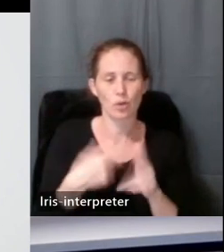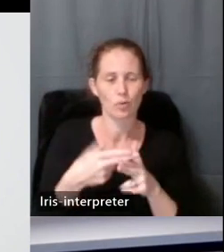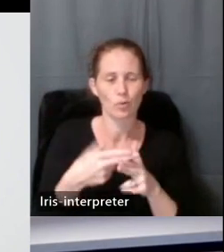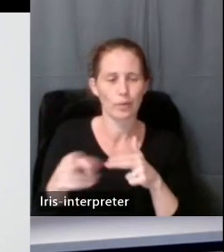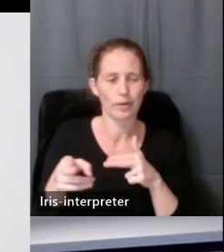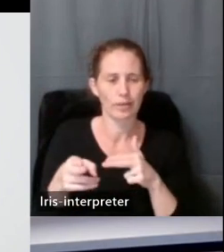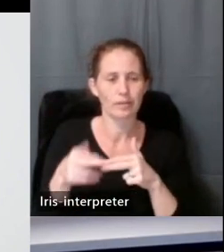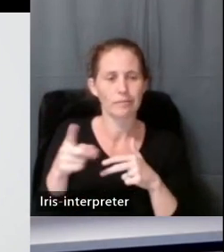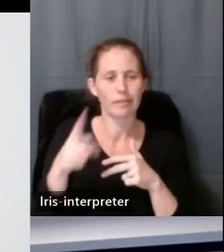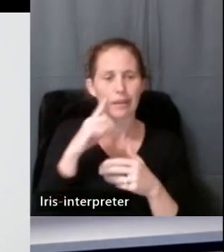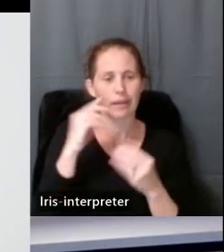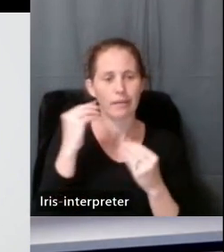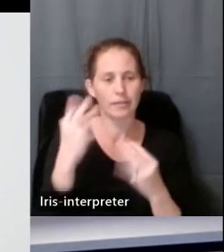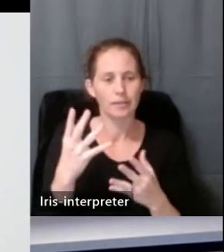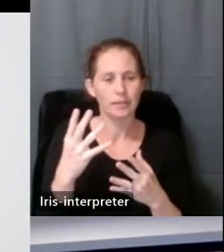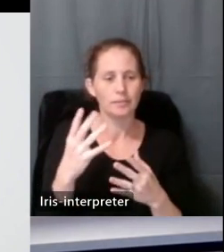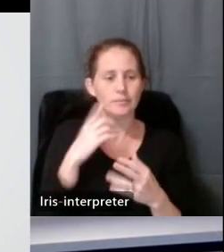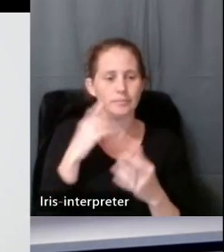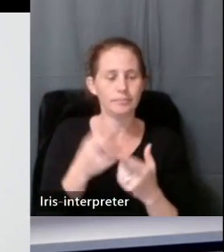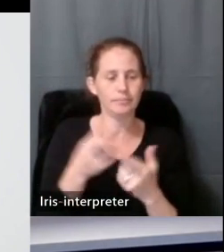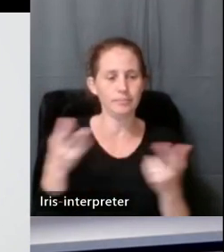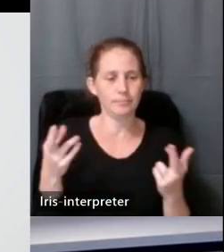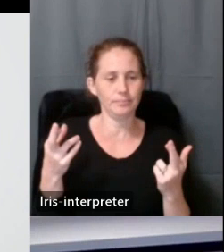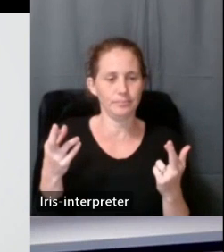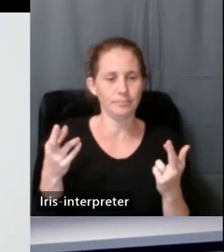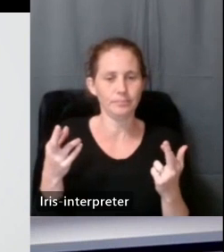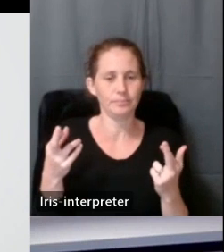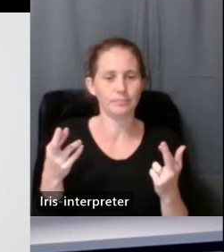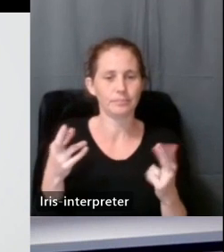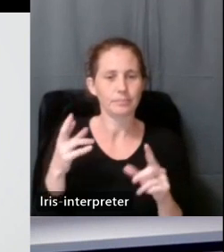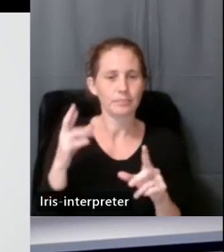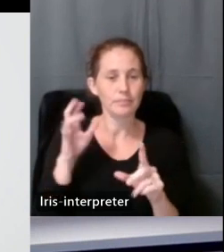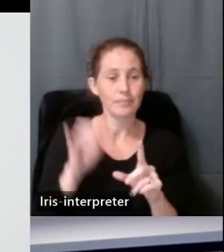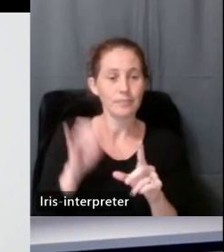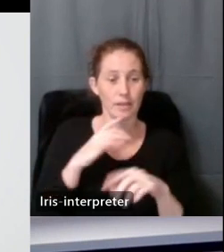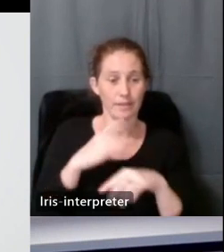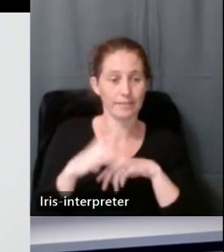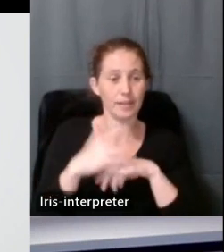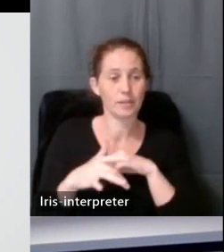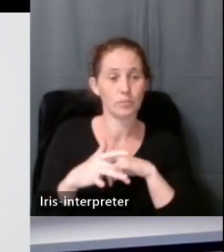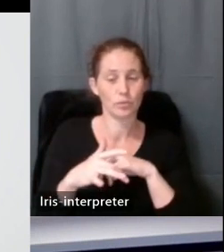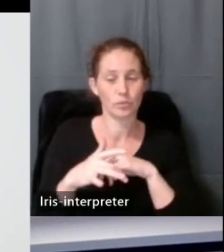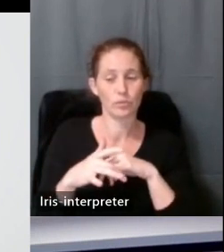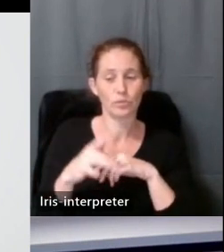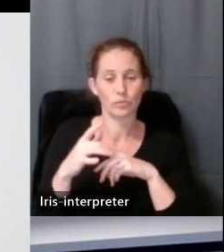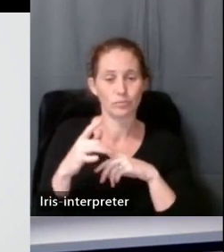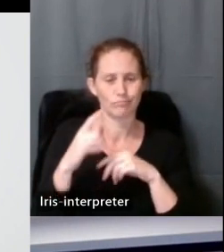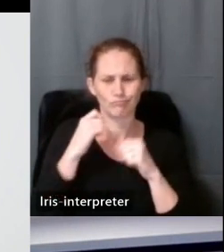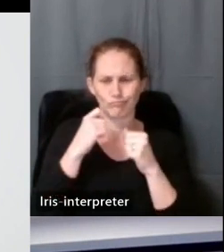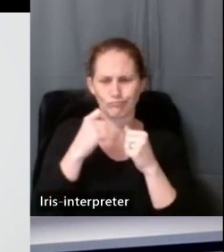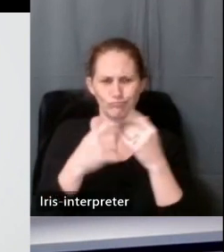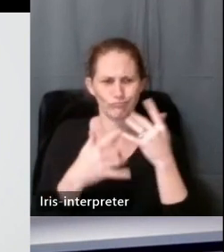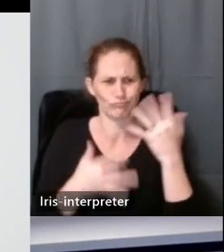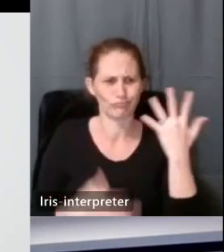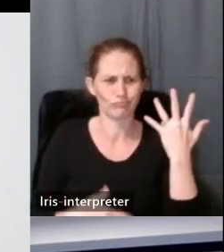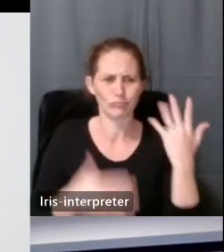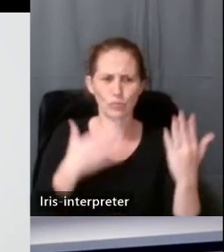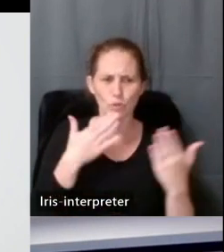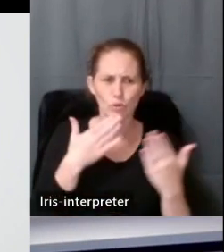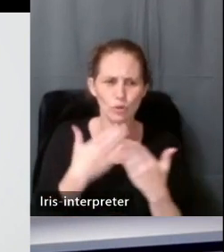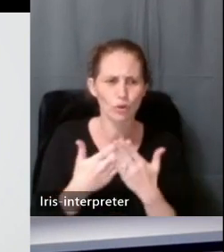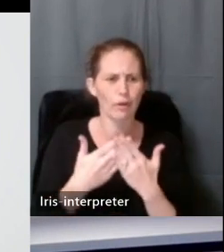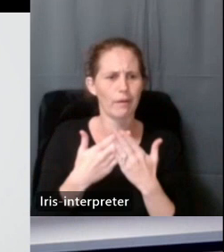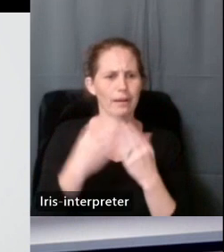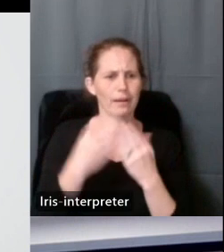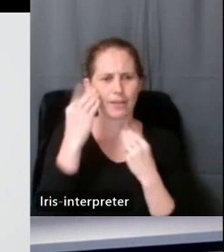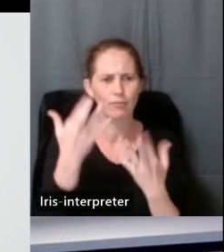quickly the information and resources that are available, a host of valuable information and